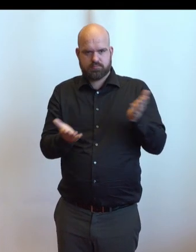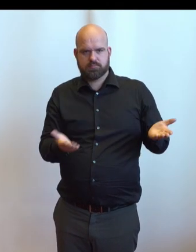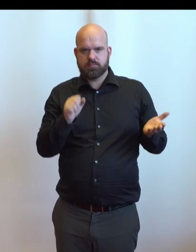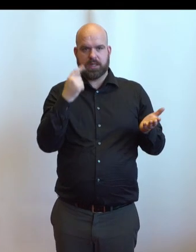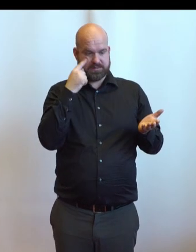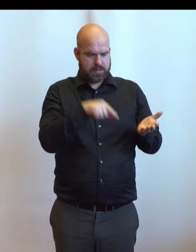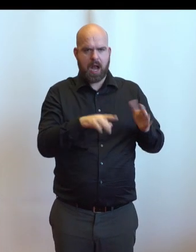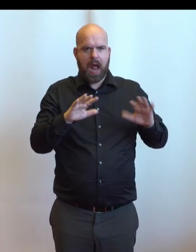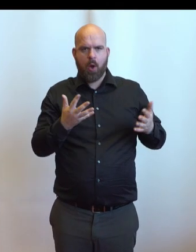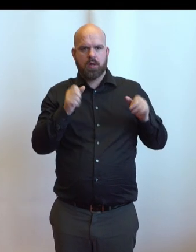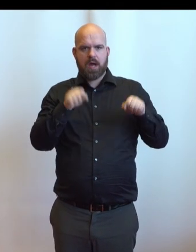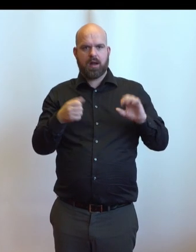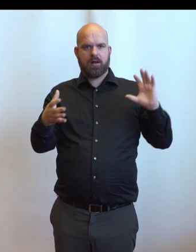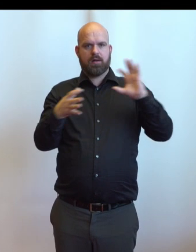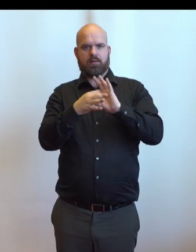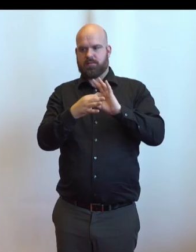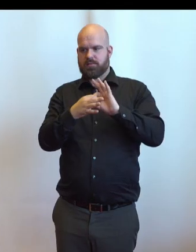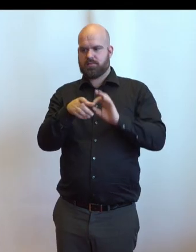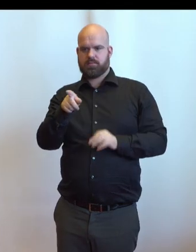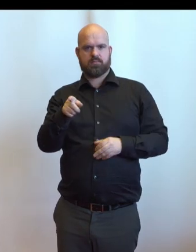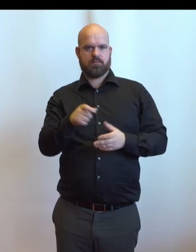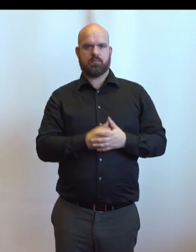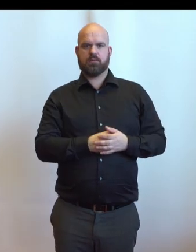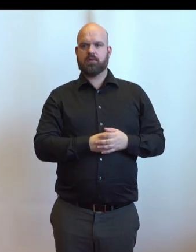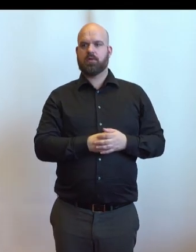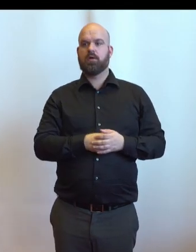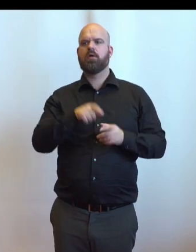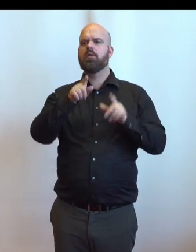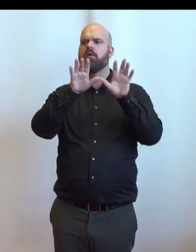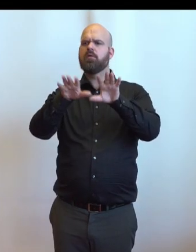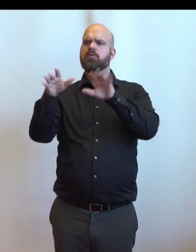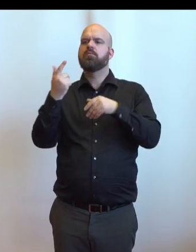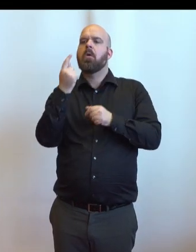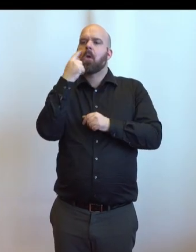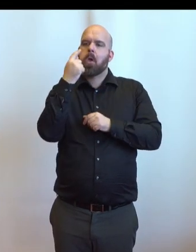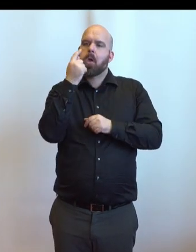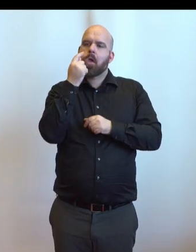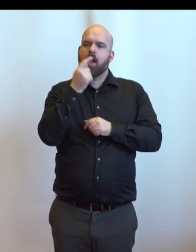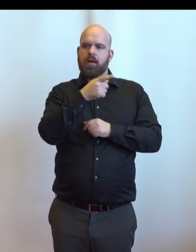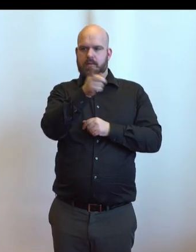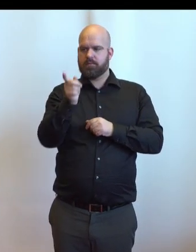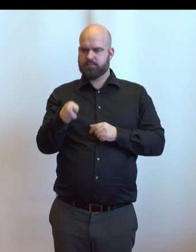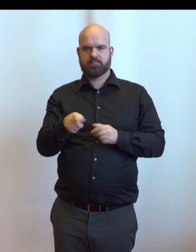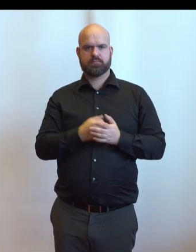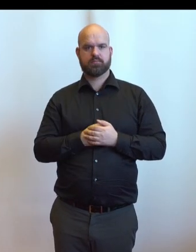you won't be thrown out of the network because of that, but if you can take part in the Slido, that would be nice. Thank you.